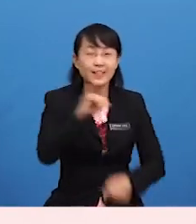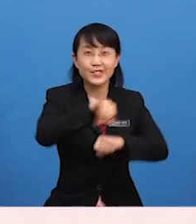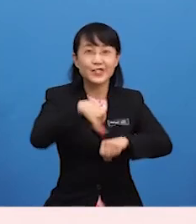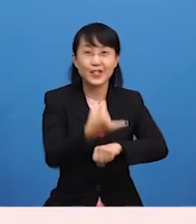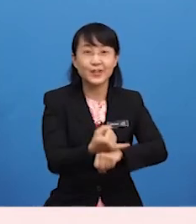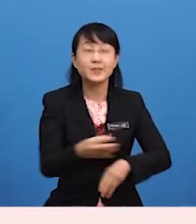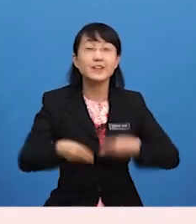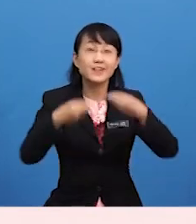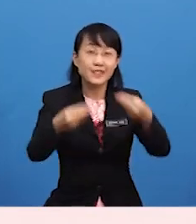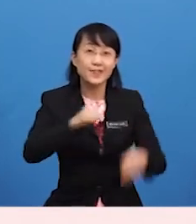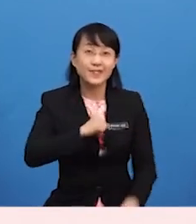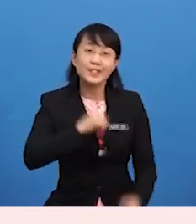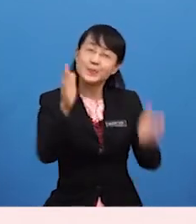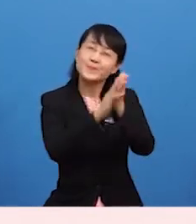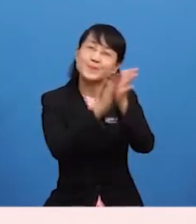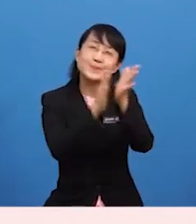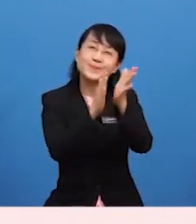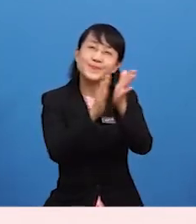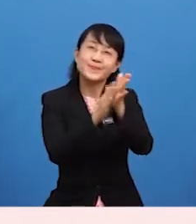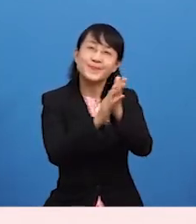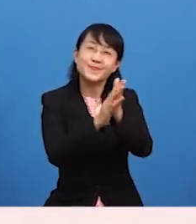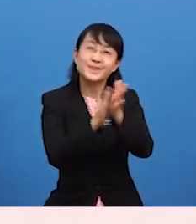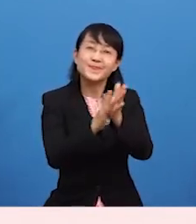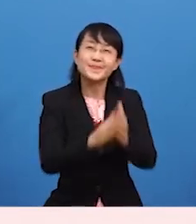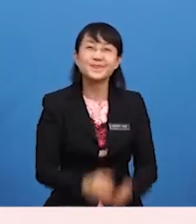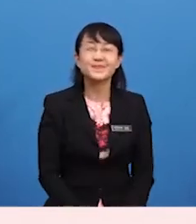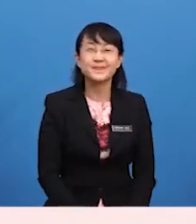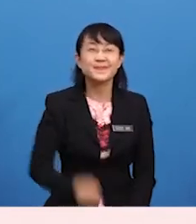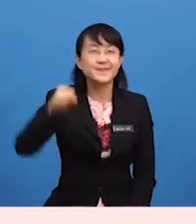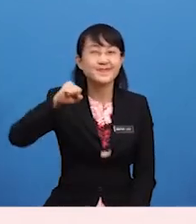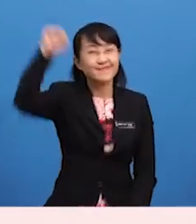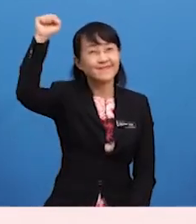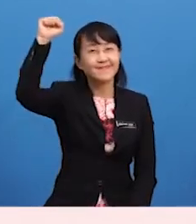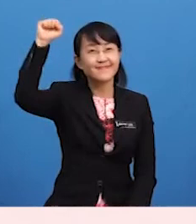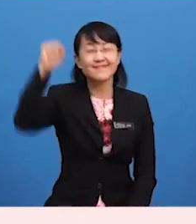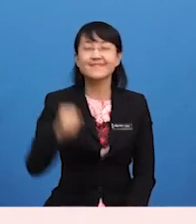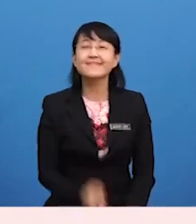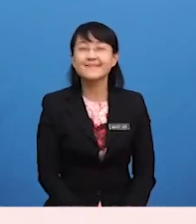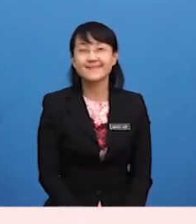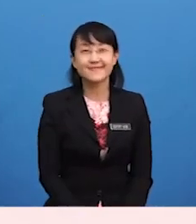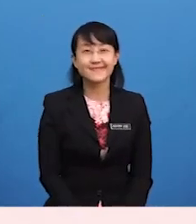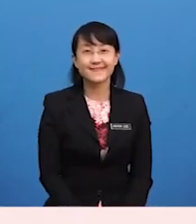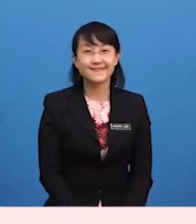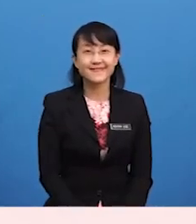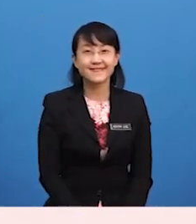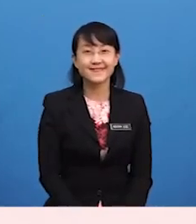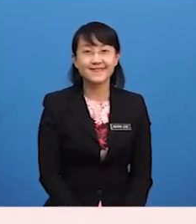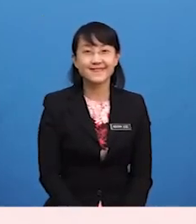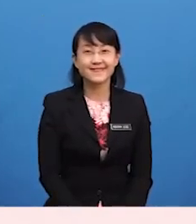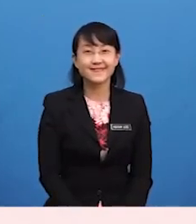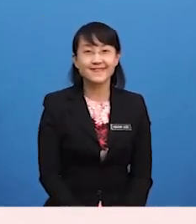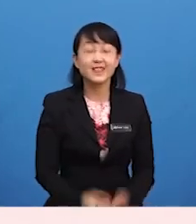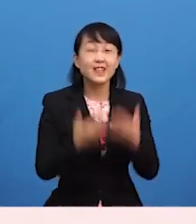Give yourself an applause and a good hold. Good old hip hip hooray! Hip hip hooray!